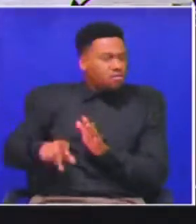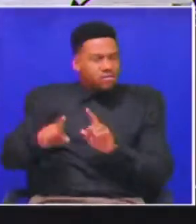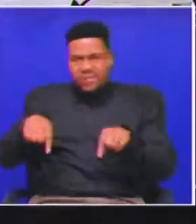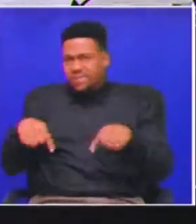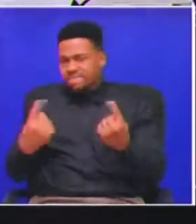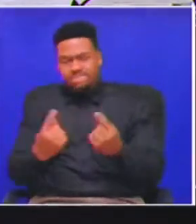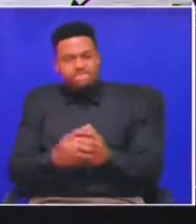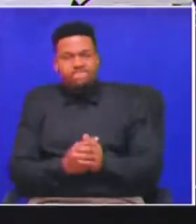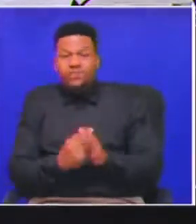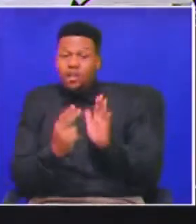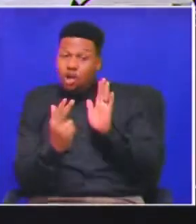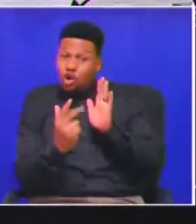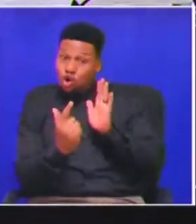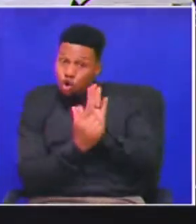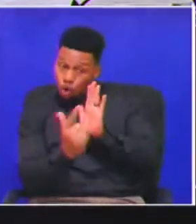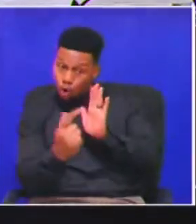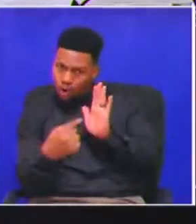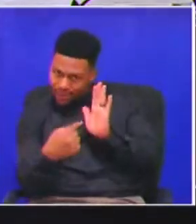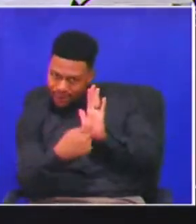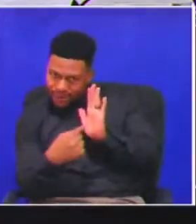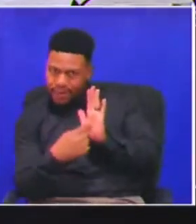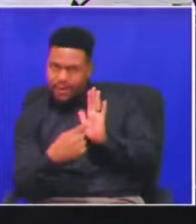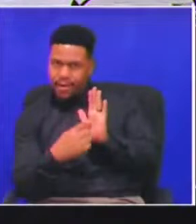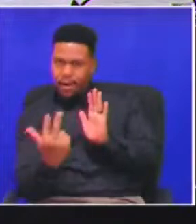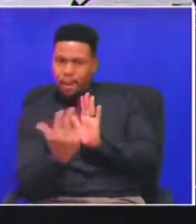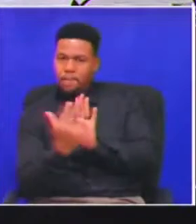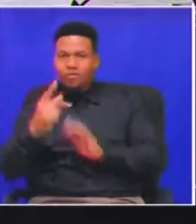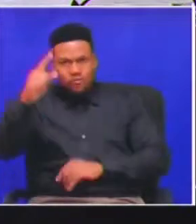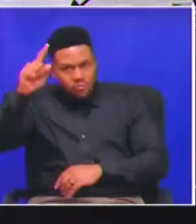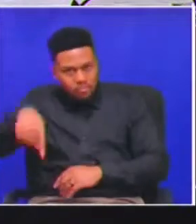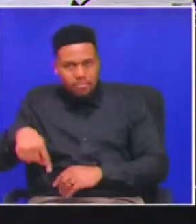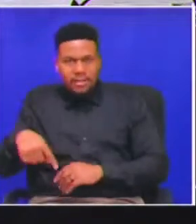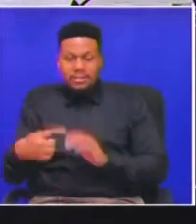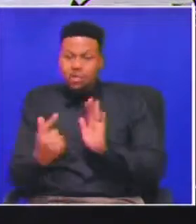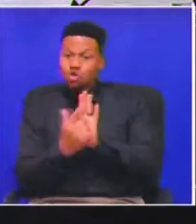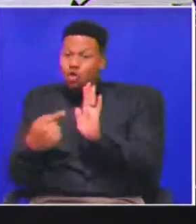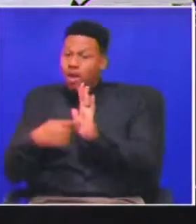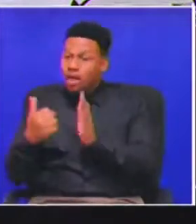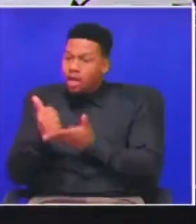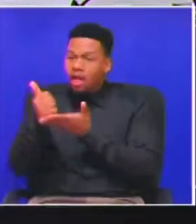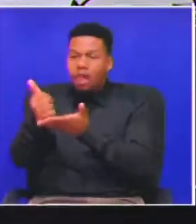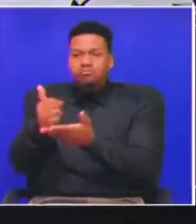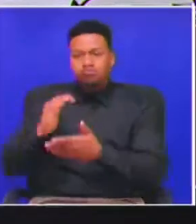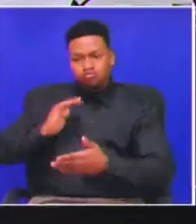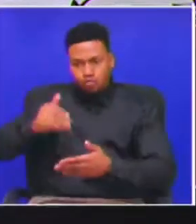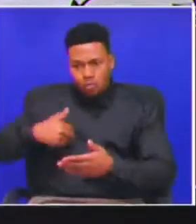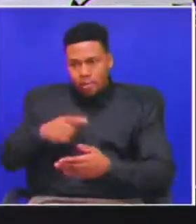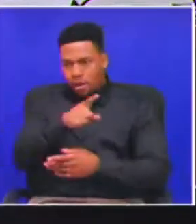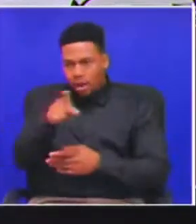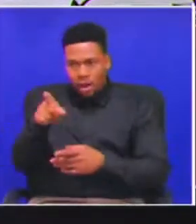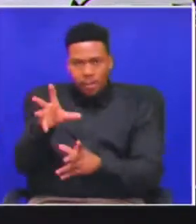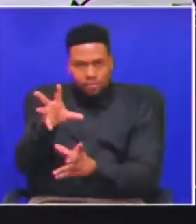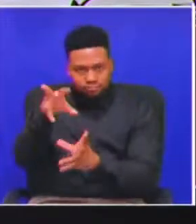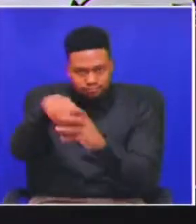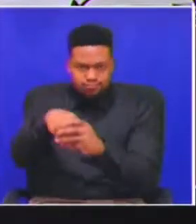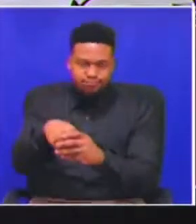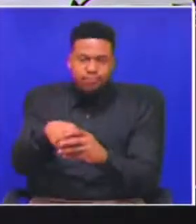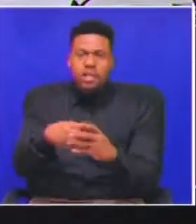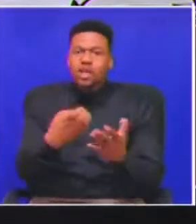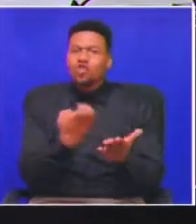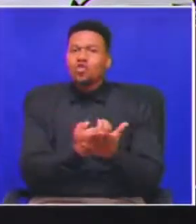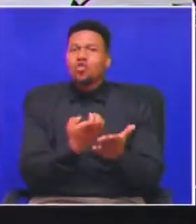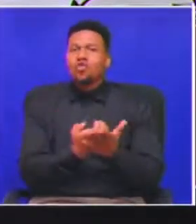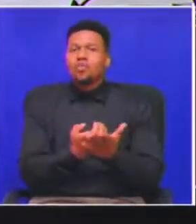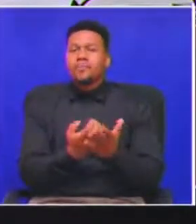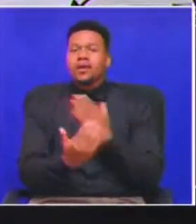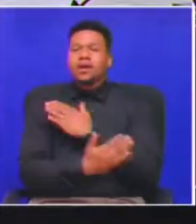make women to play a key role in the economy of their country. We must get rid of the